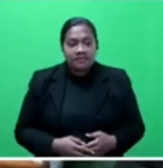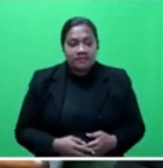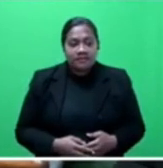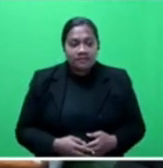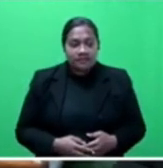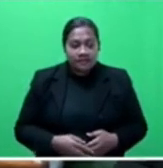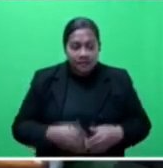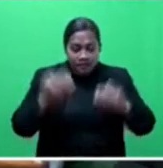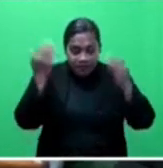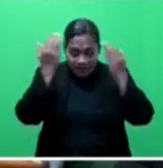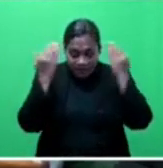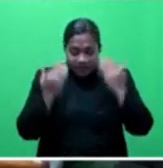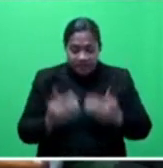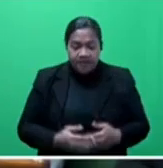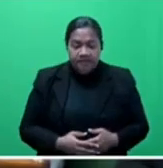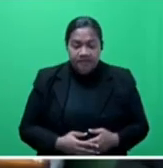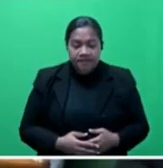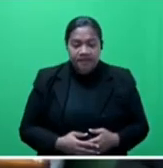that